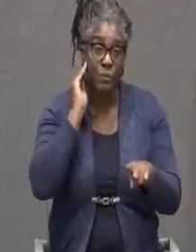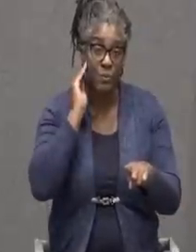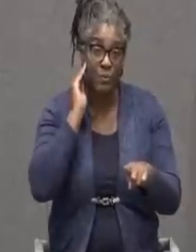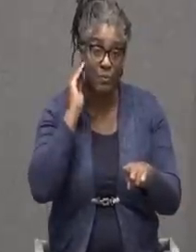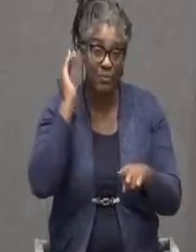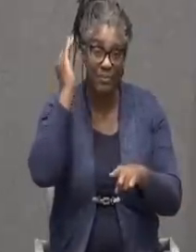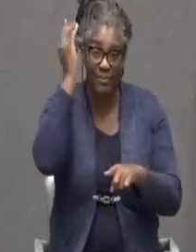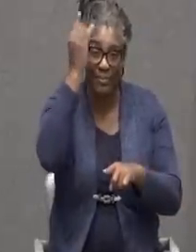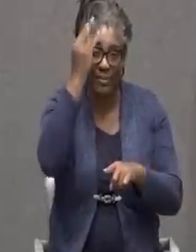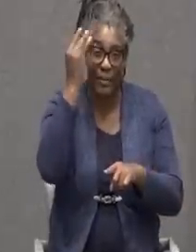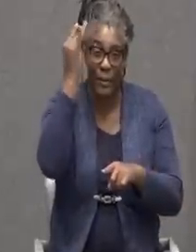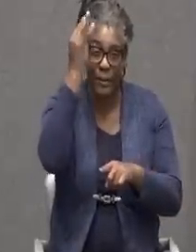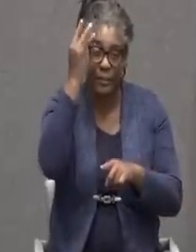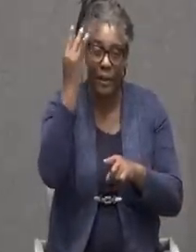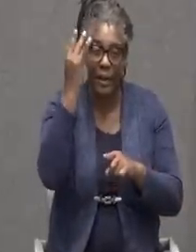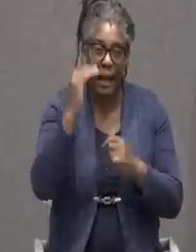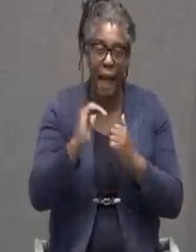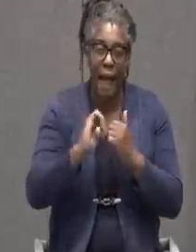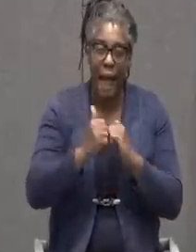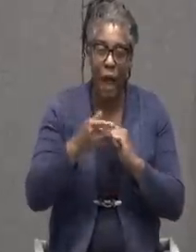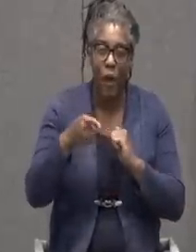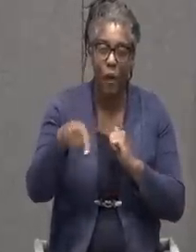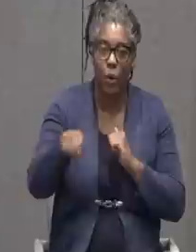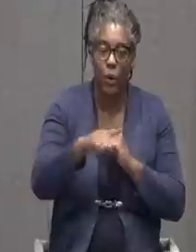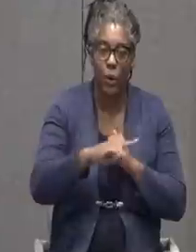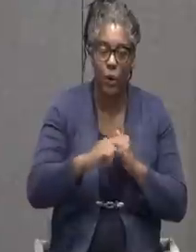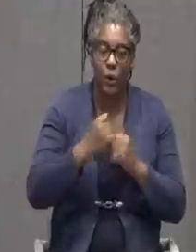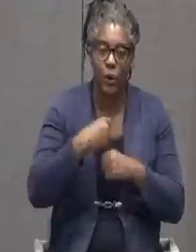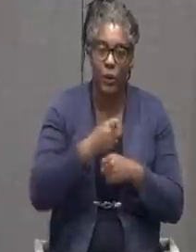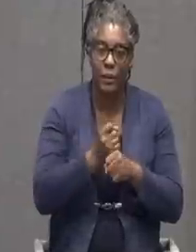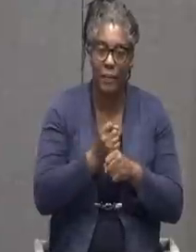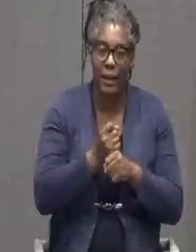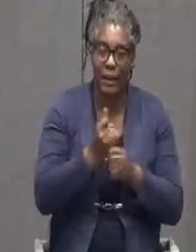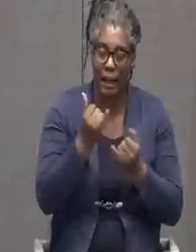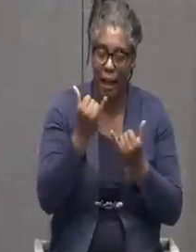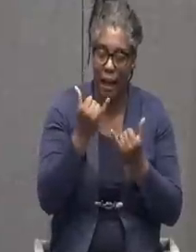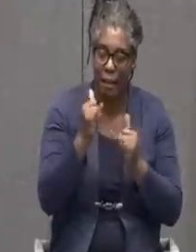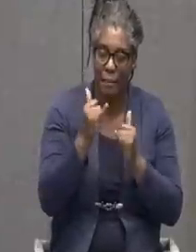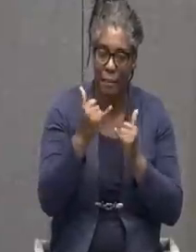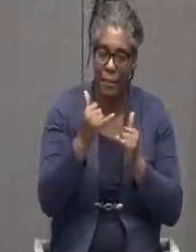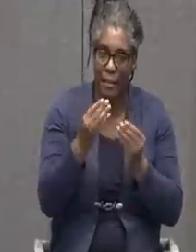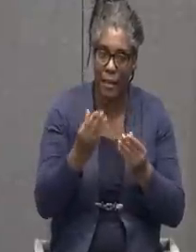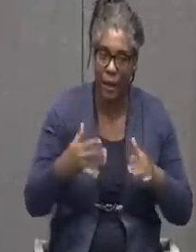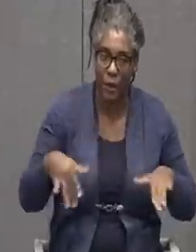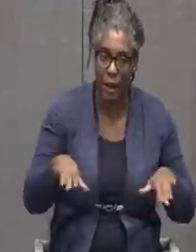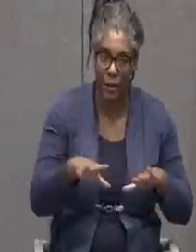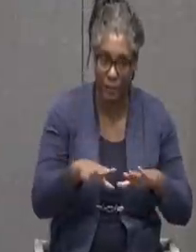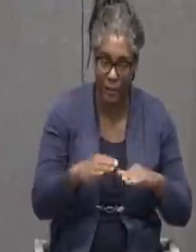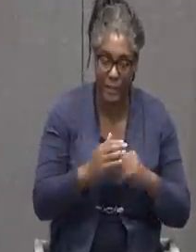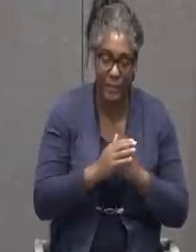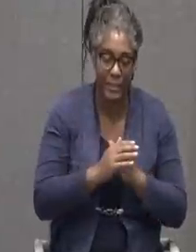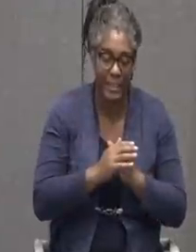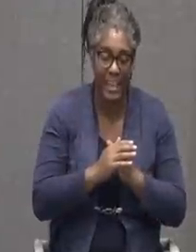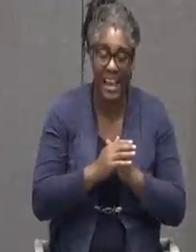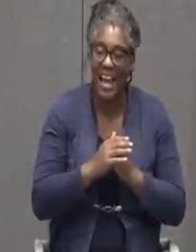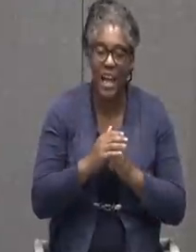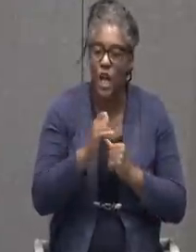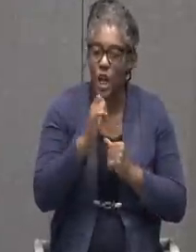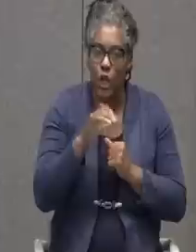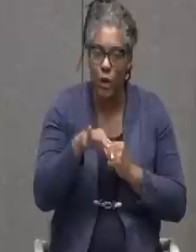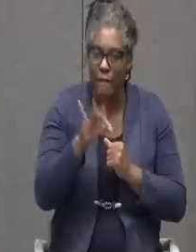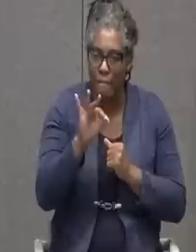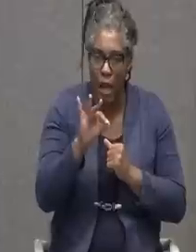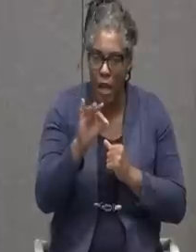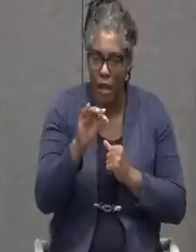little playground with. And though I wouldn't encourage you to go find ants and stick them on the playground you built because they bite and